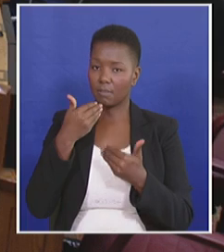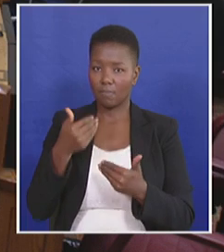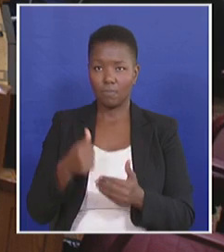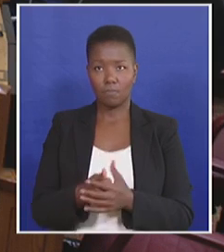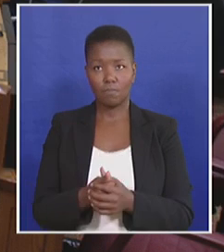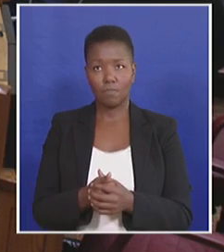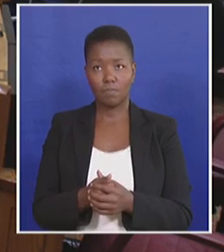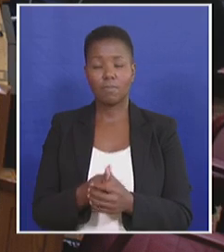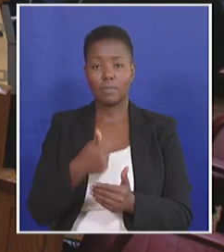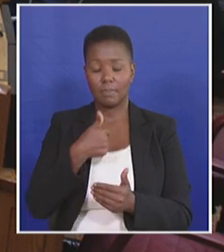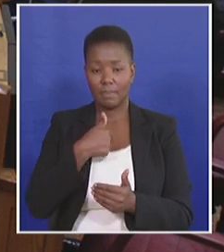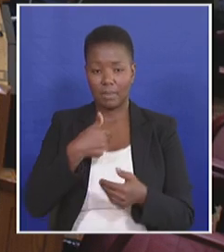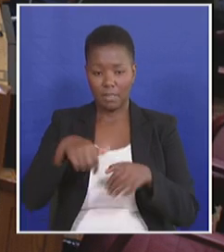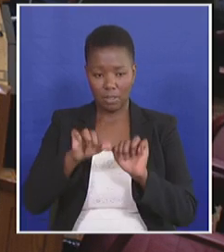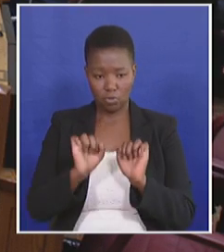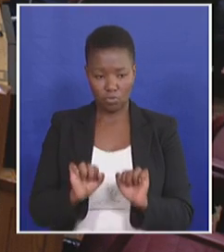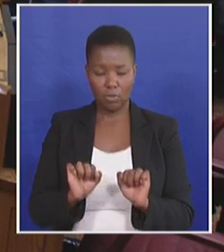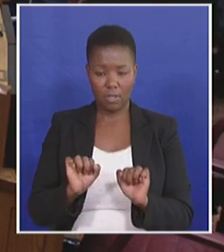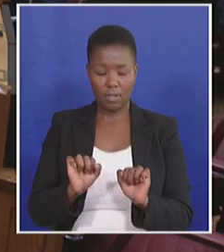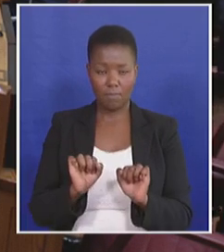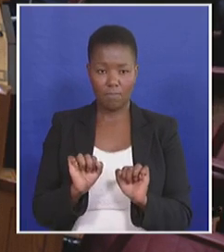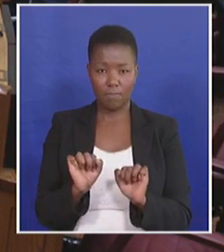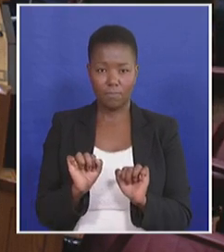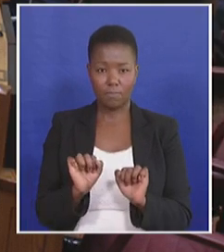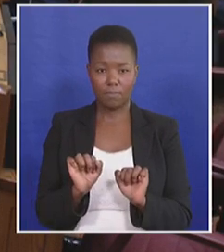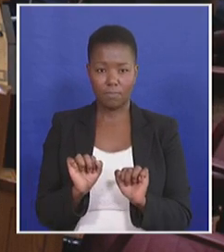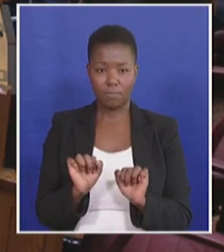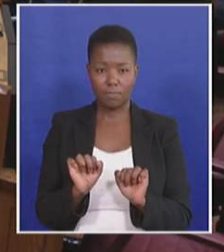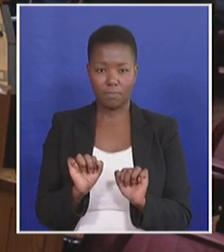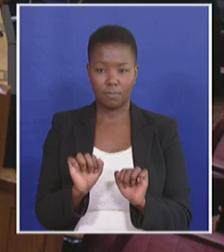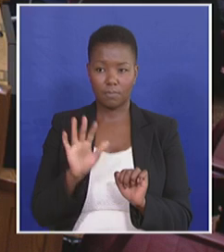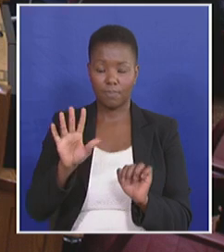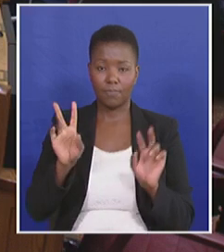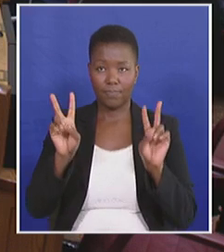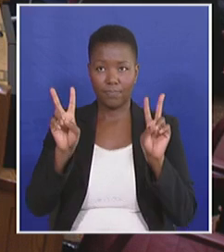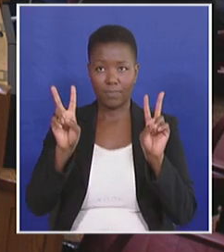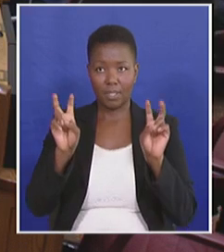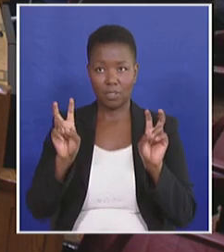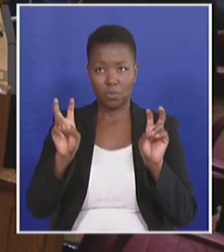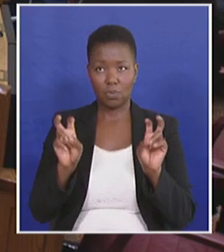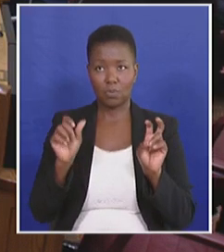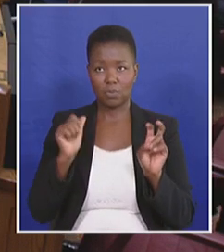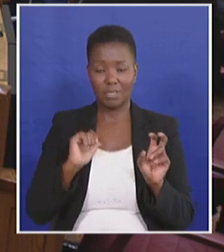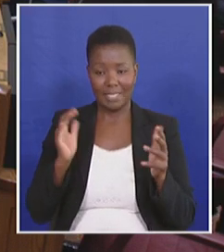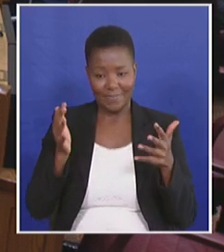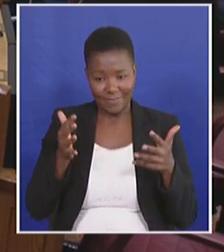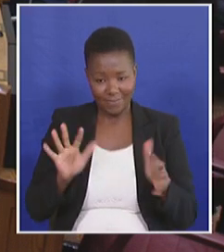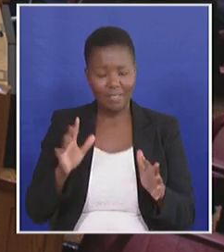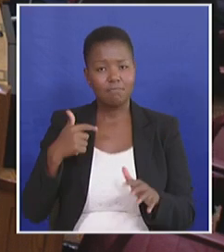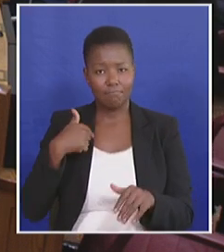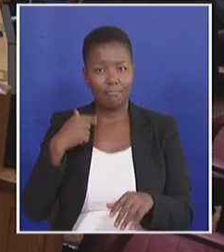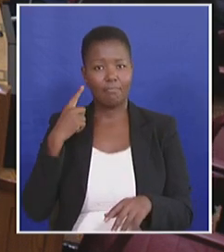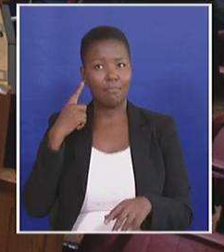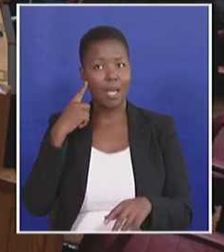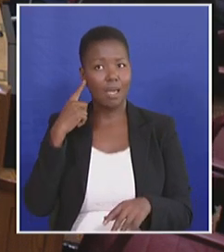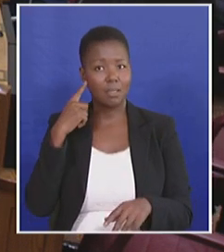to submit, Chair, that with regards to that issue, because I heard about that issue,